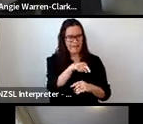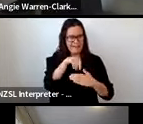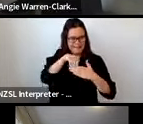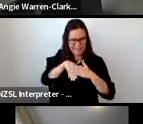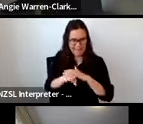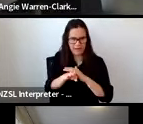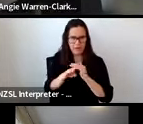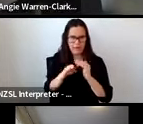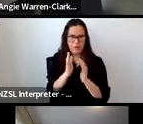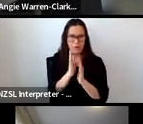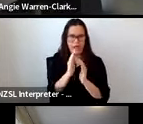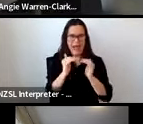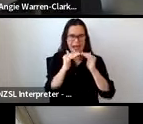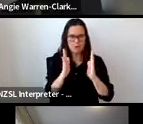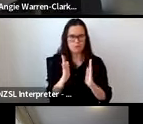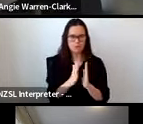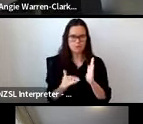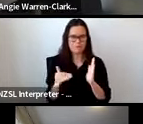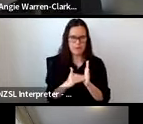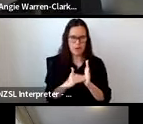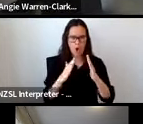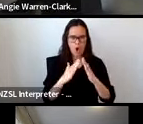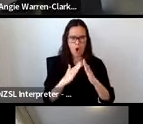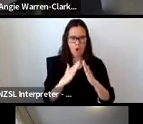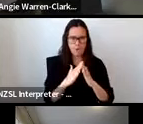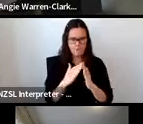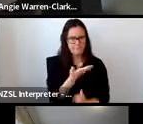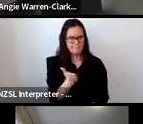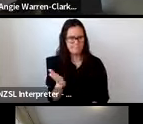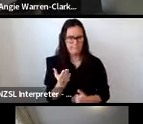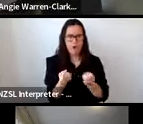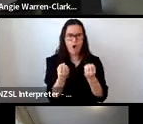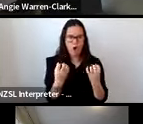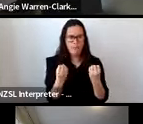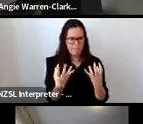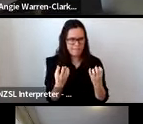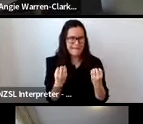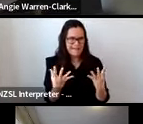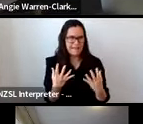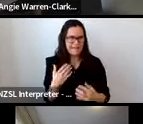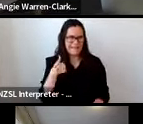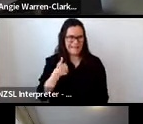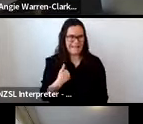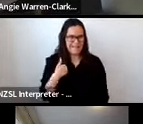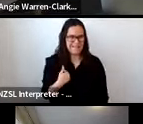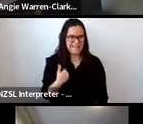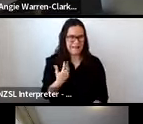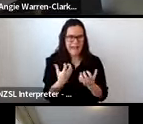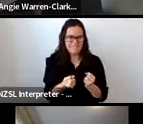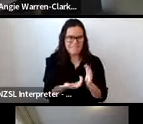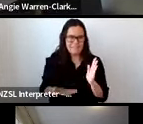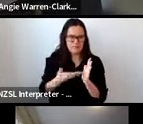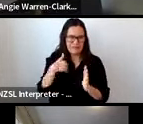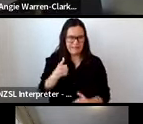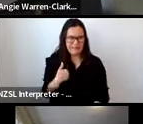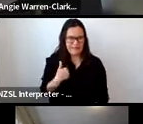homes, they are people with high needs, often with disabilities. And